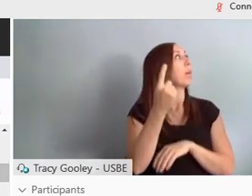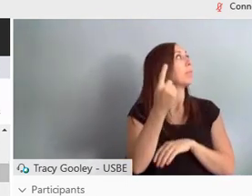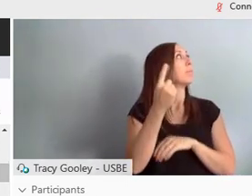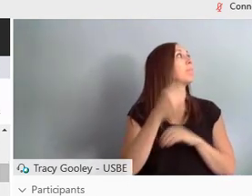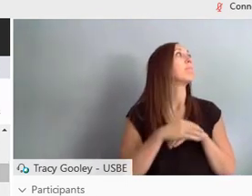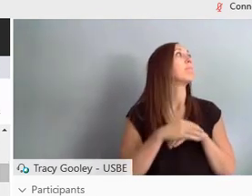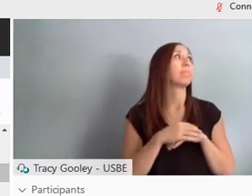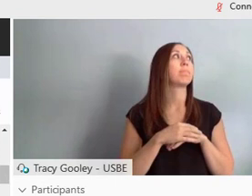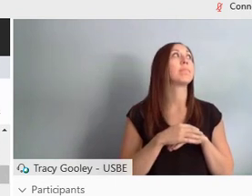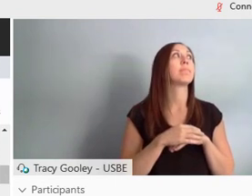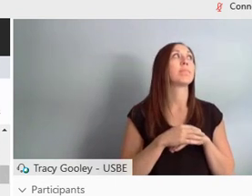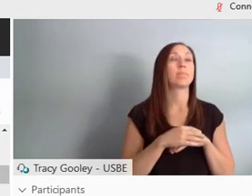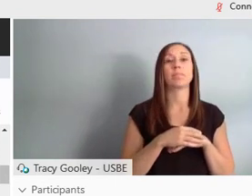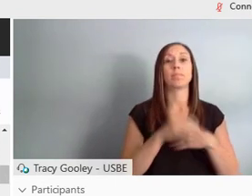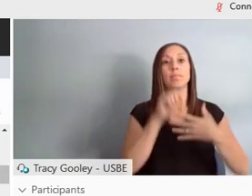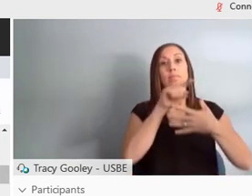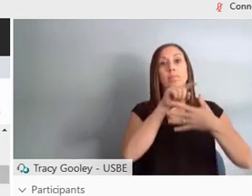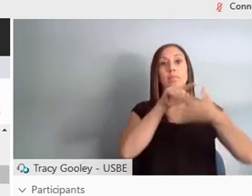1